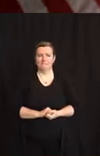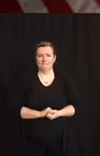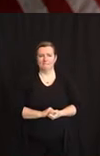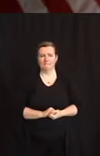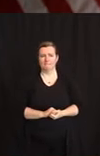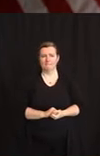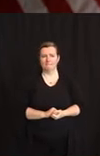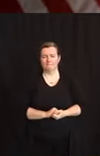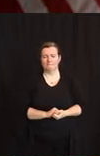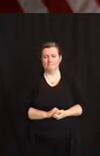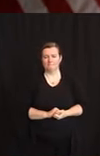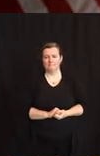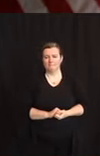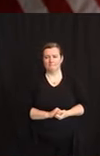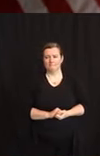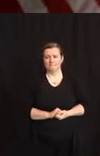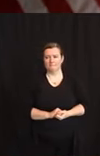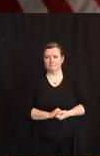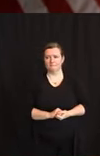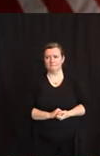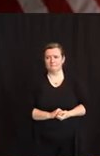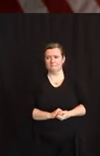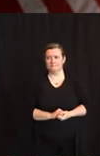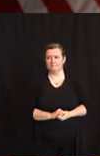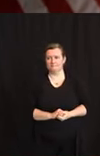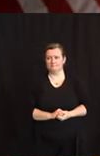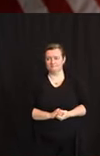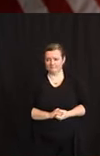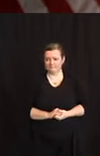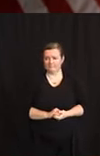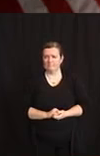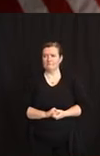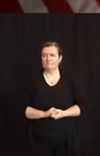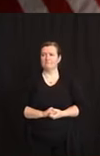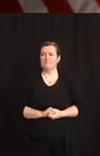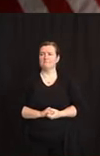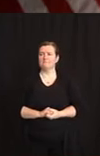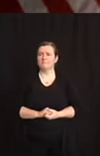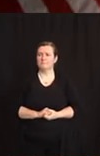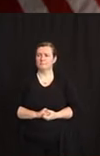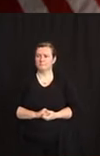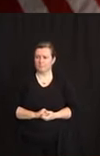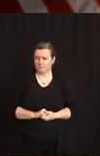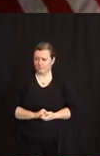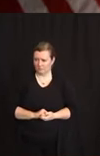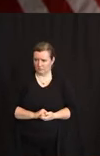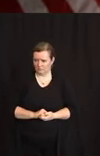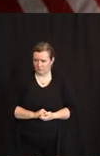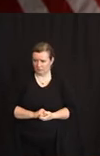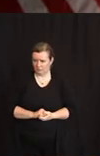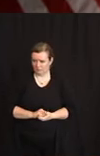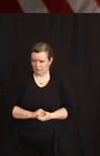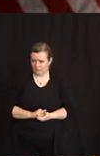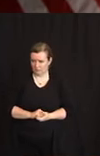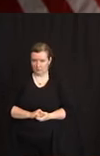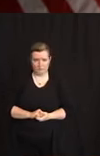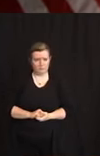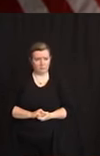care operators who are disputing the data, with all due respect, the data is largely, as Judy said, I want to reiterate